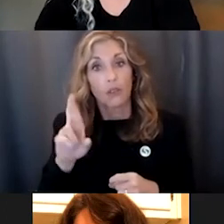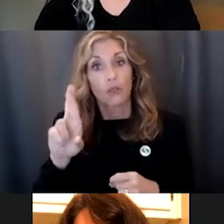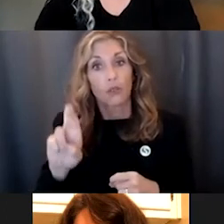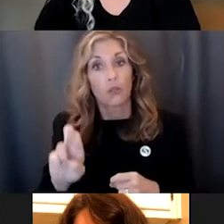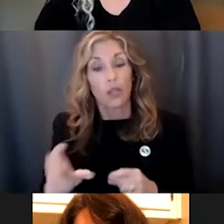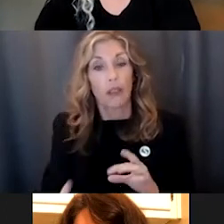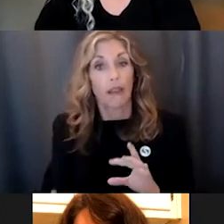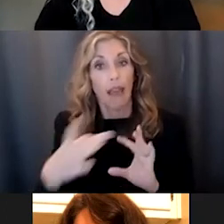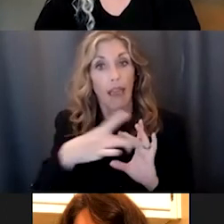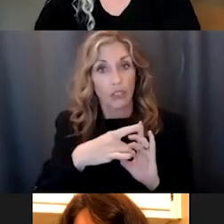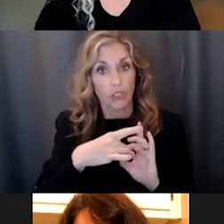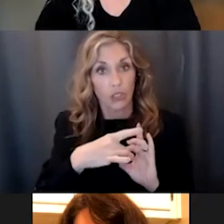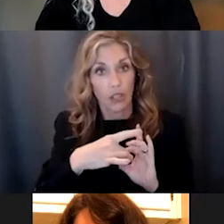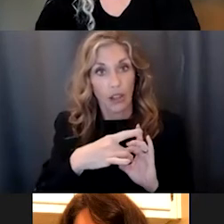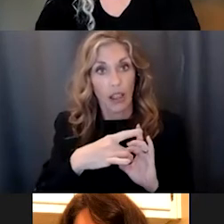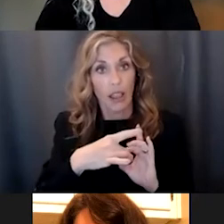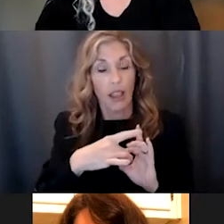and